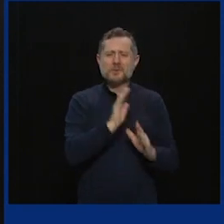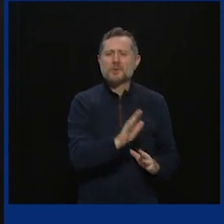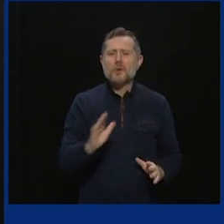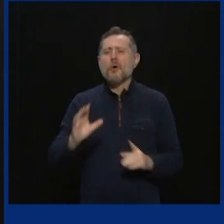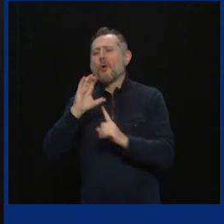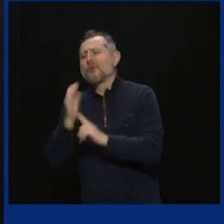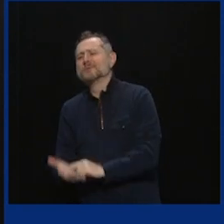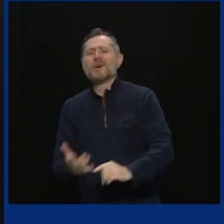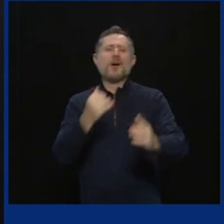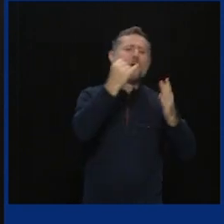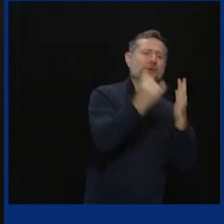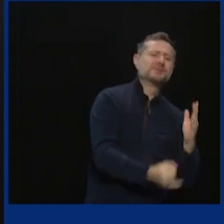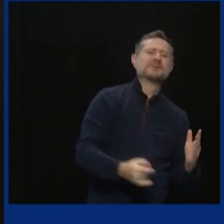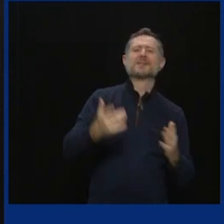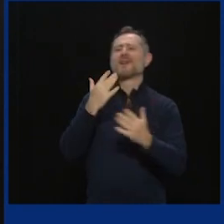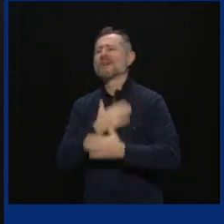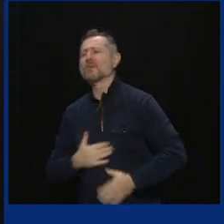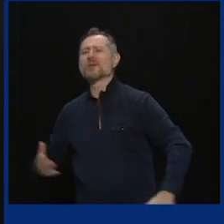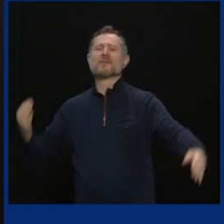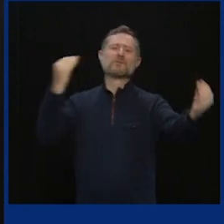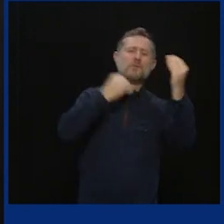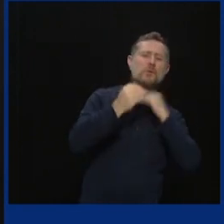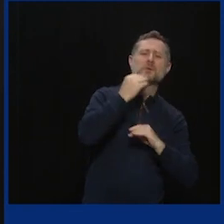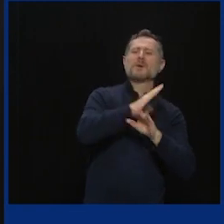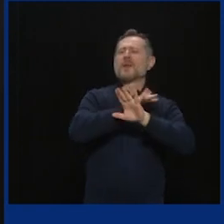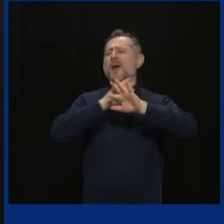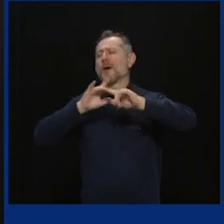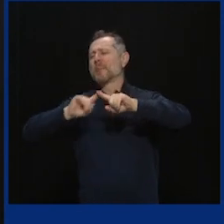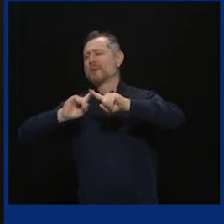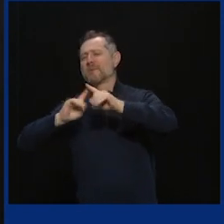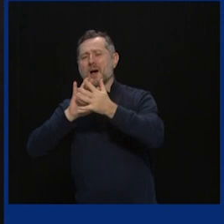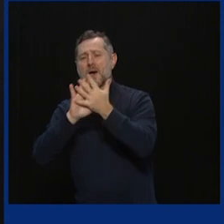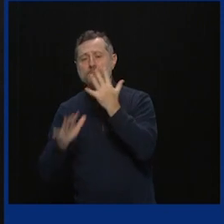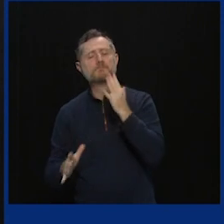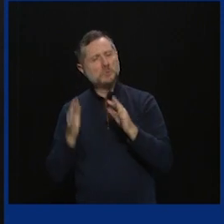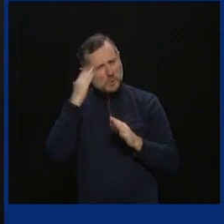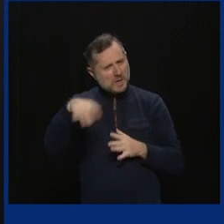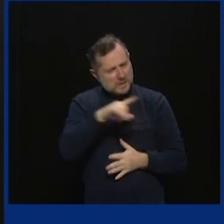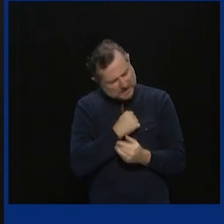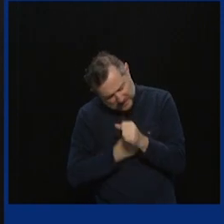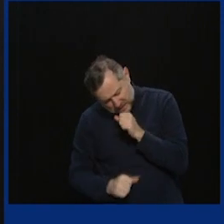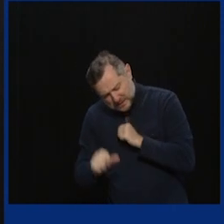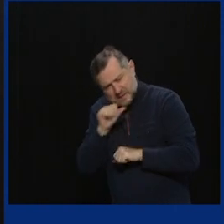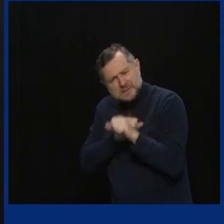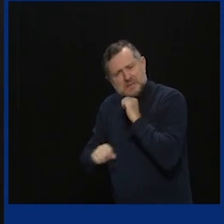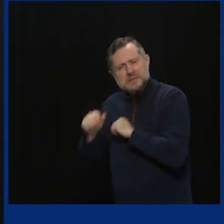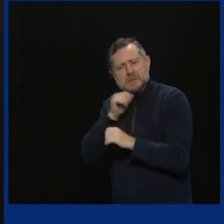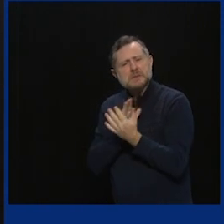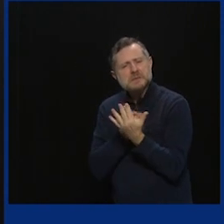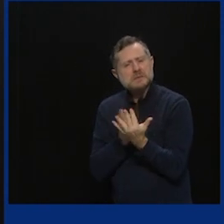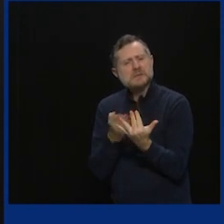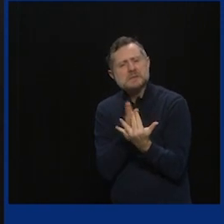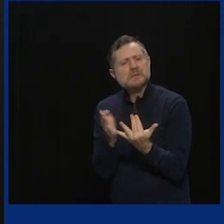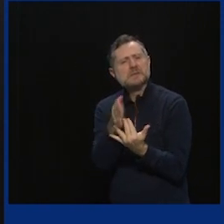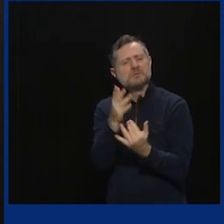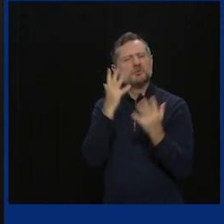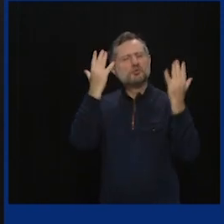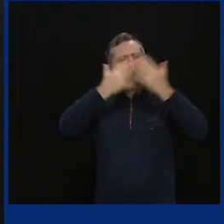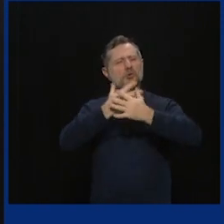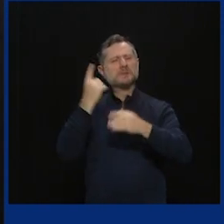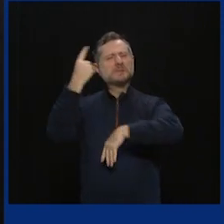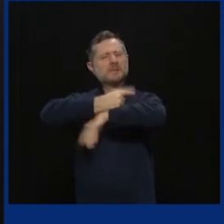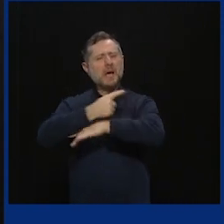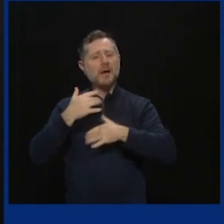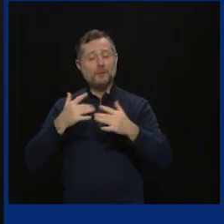and entertainment and food, that we have hung on through the darkest days. And I came here literally